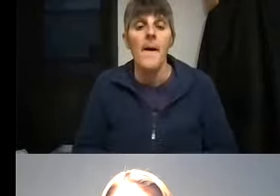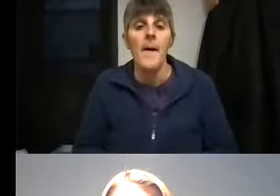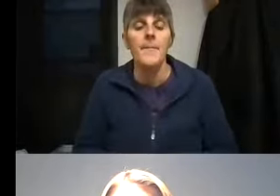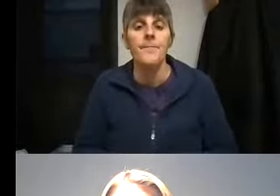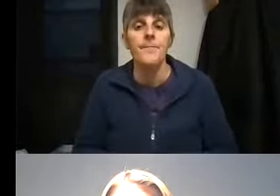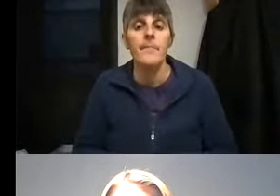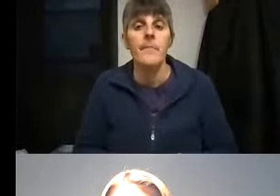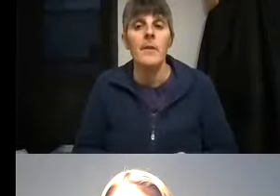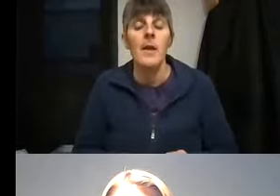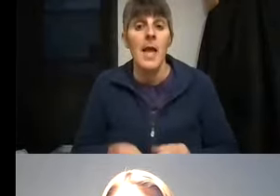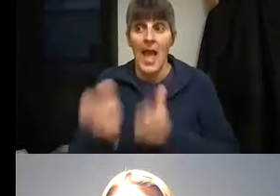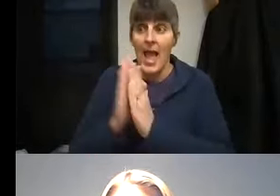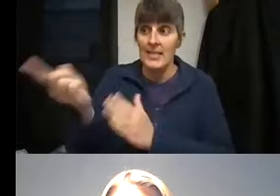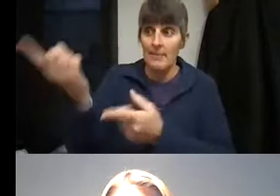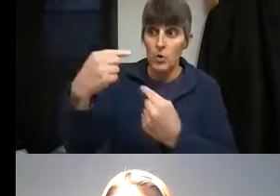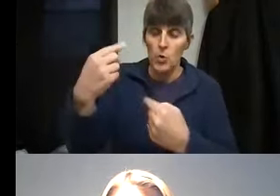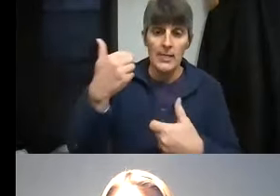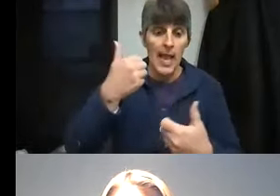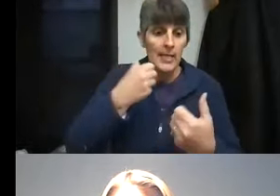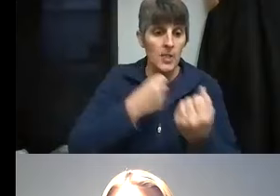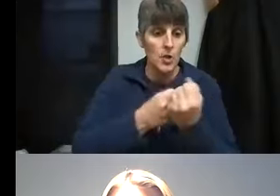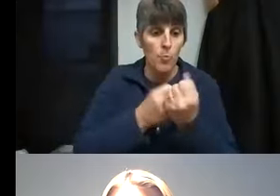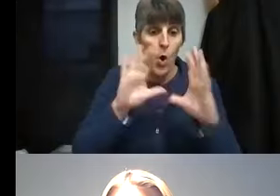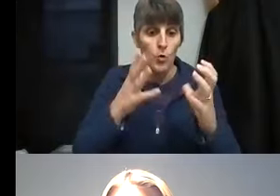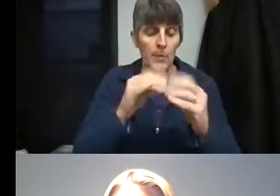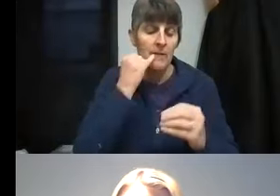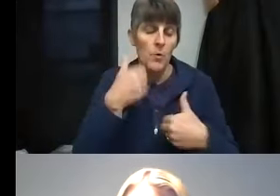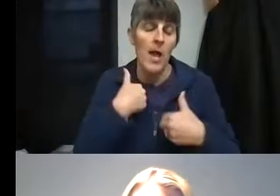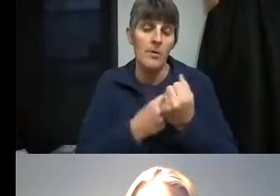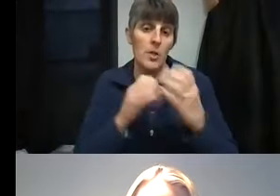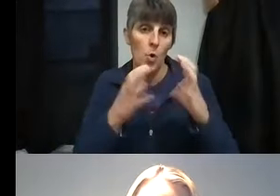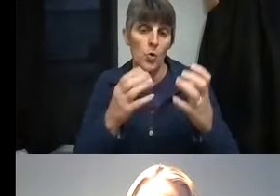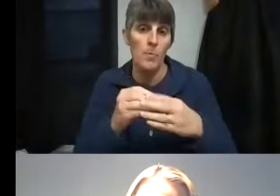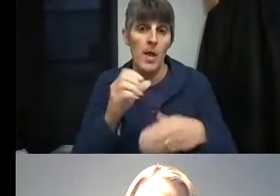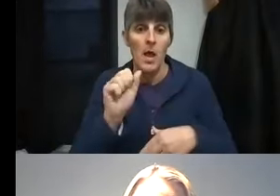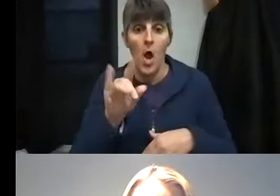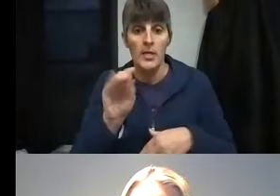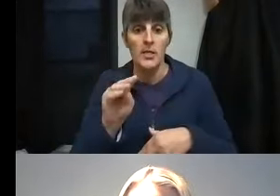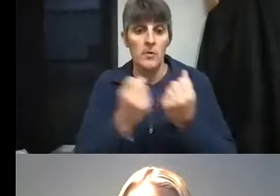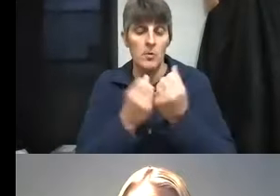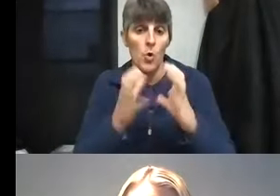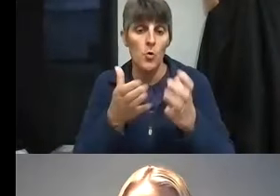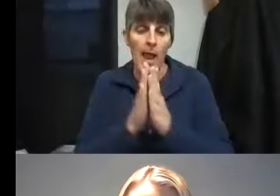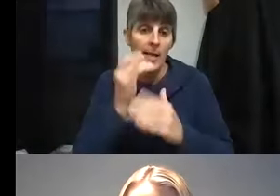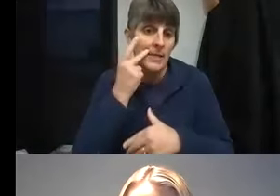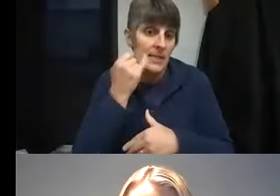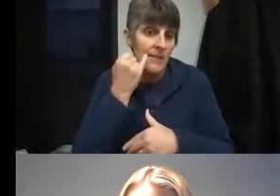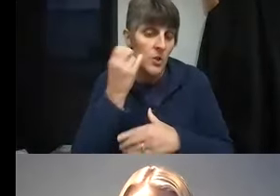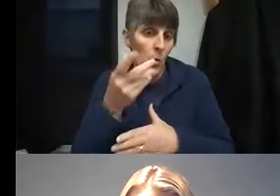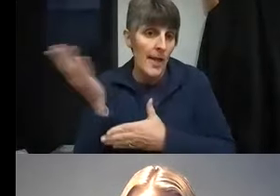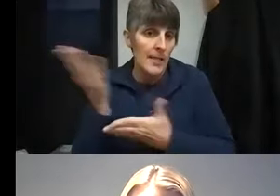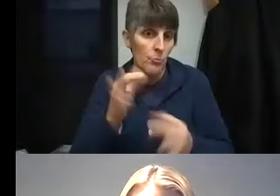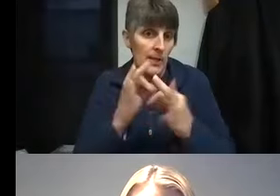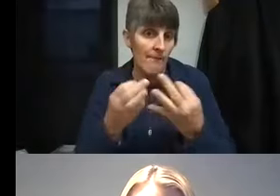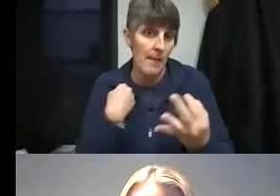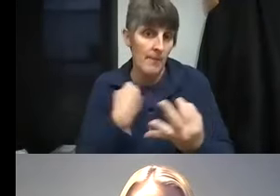Ask them to attend meetings, support group meetings. If you have a support group, an autism support group, ask and see if it's okay for you to bring the family